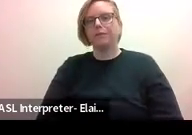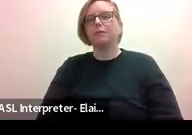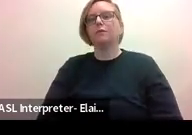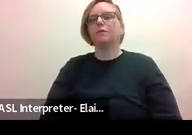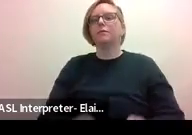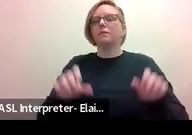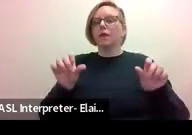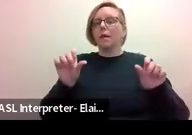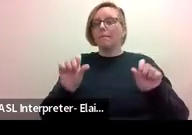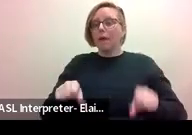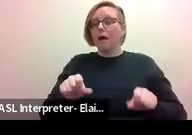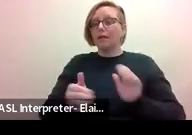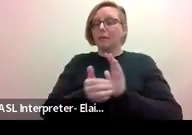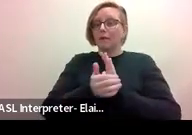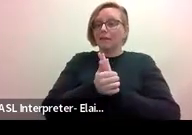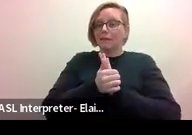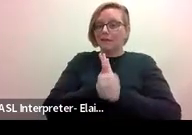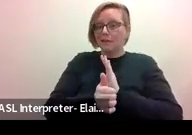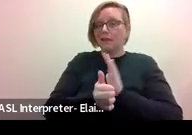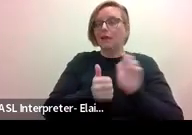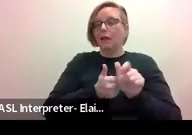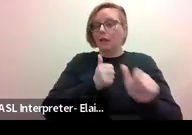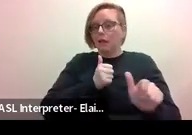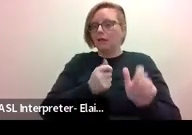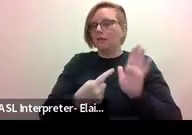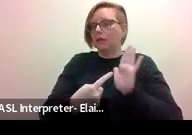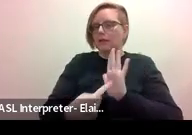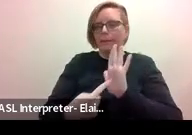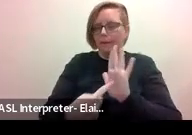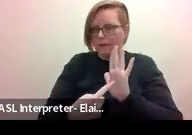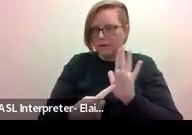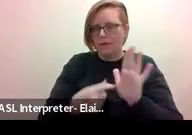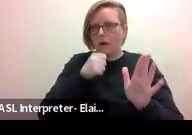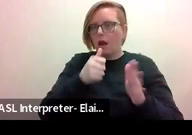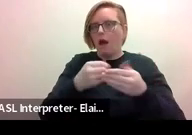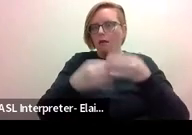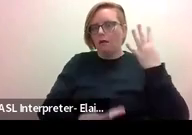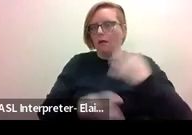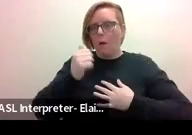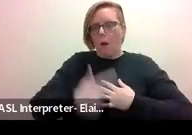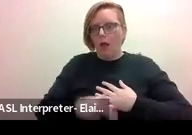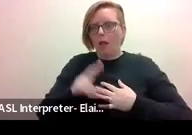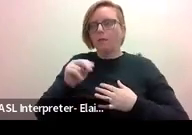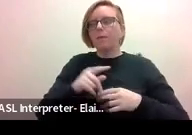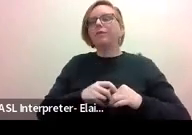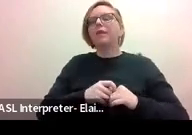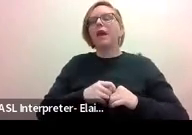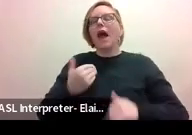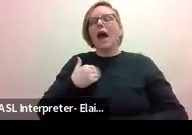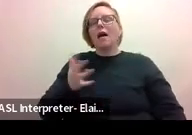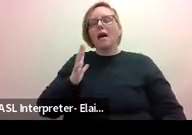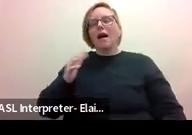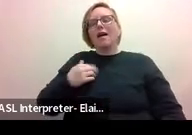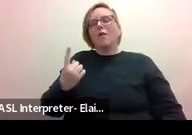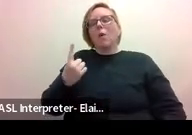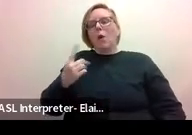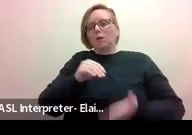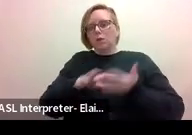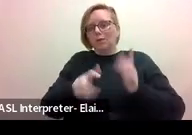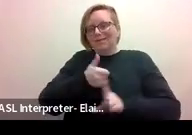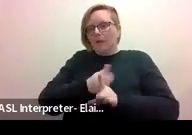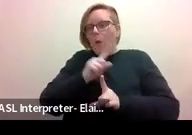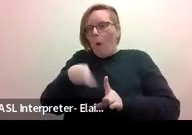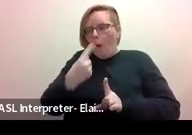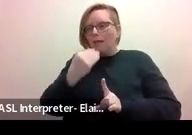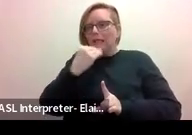possible skill deficits, right? Maybe, oh gosh, I had a student who would only eat off white plates,